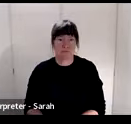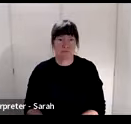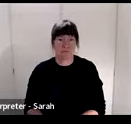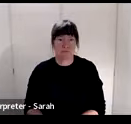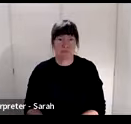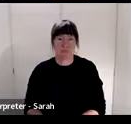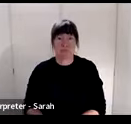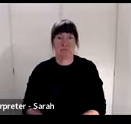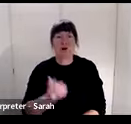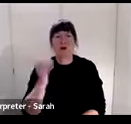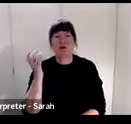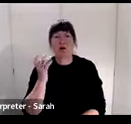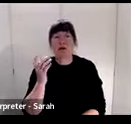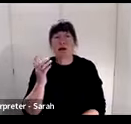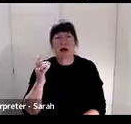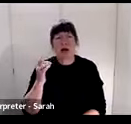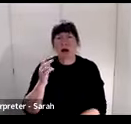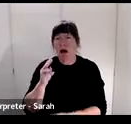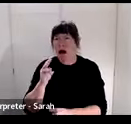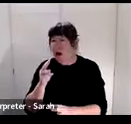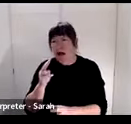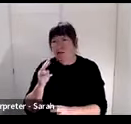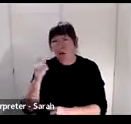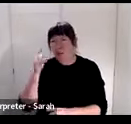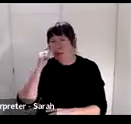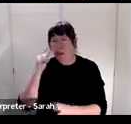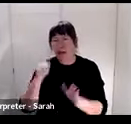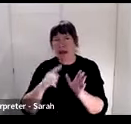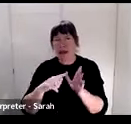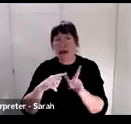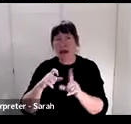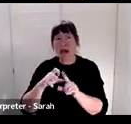Sorry, Madam Chair, I don't believe that Ada Lee is online.